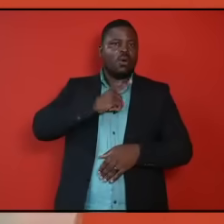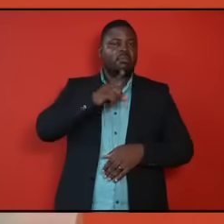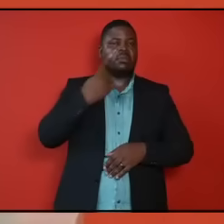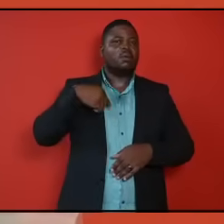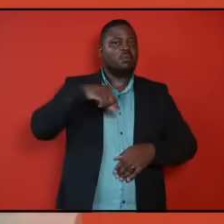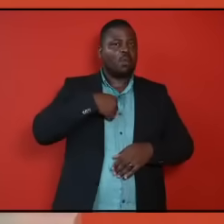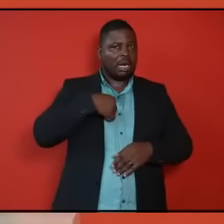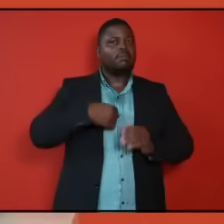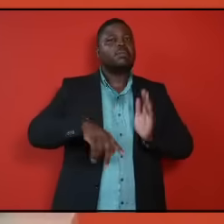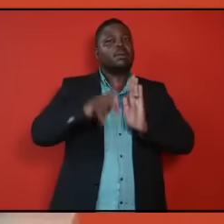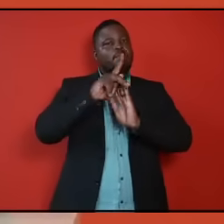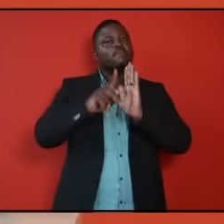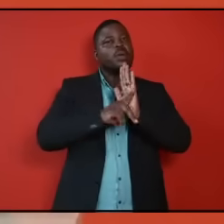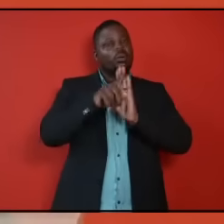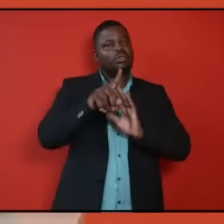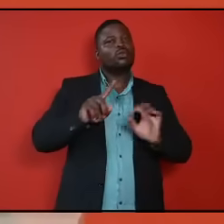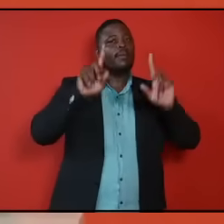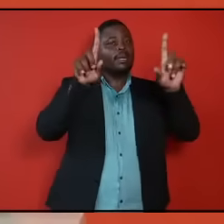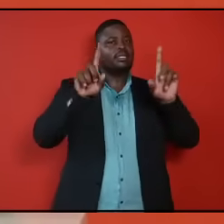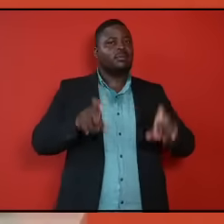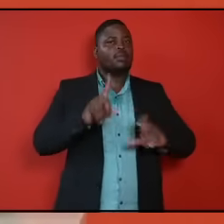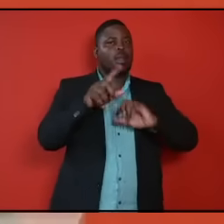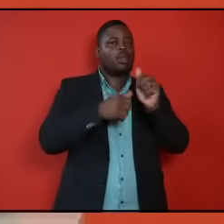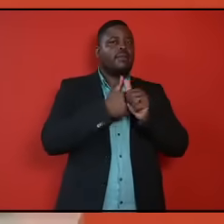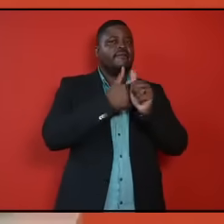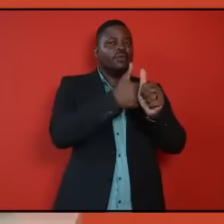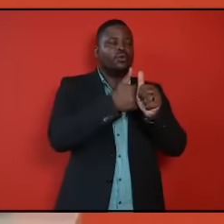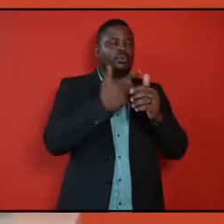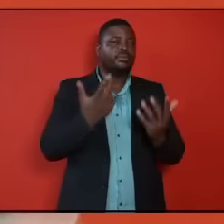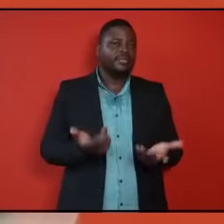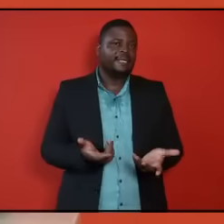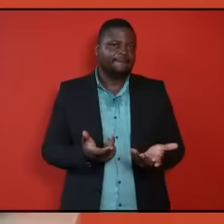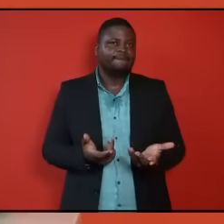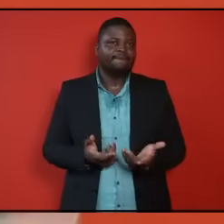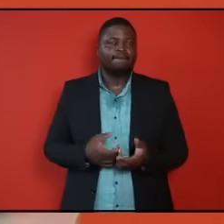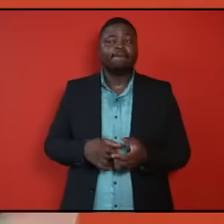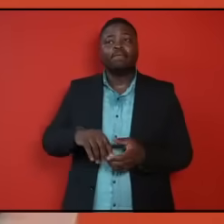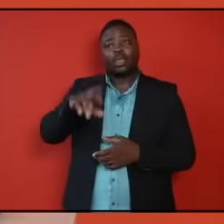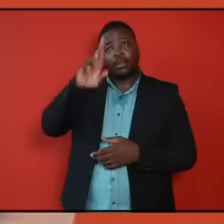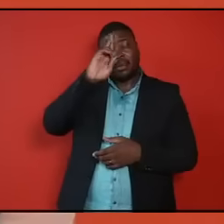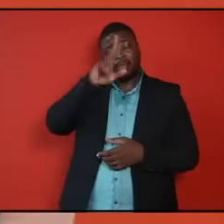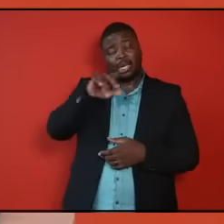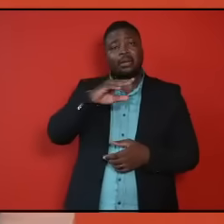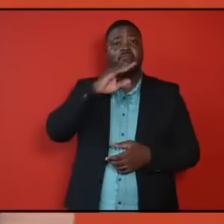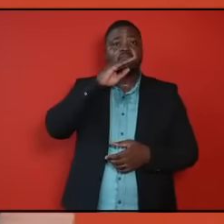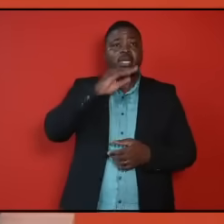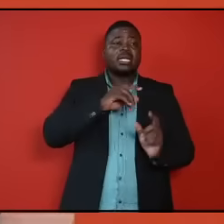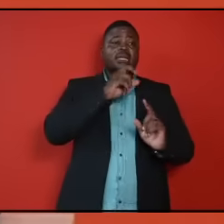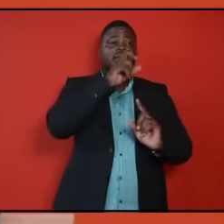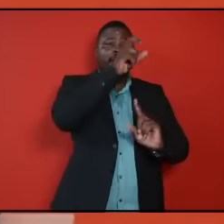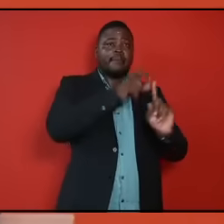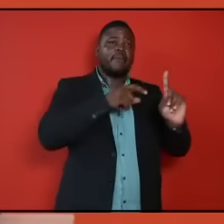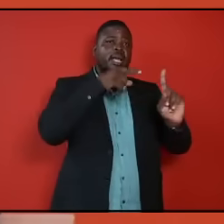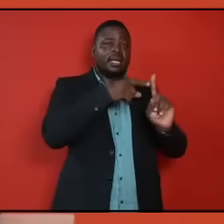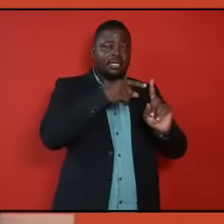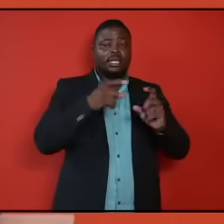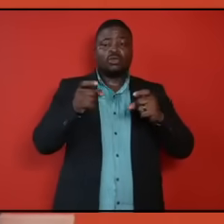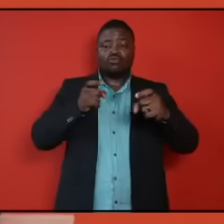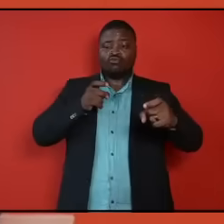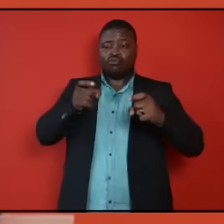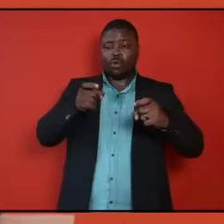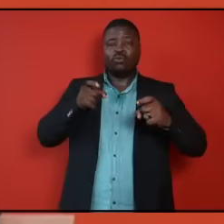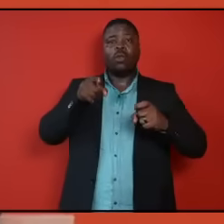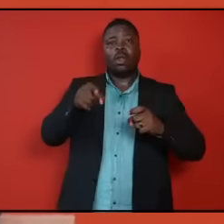a core governance, it means no one rules by himself. You rule by